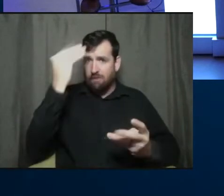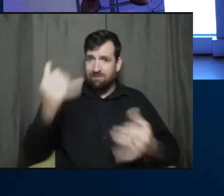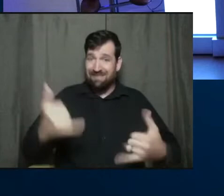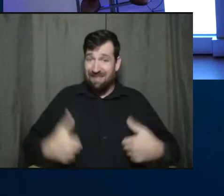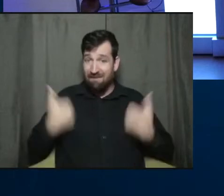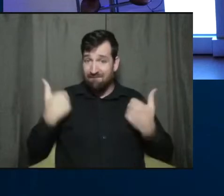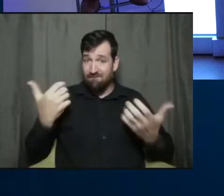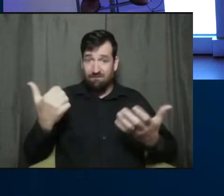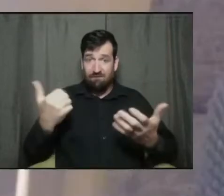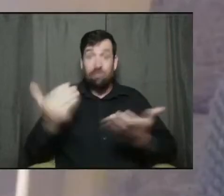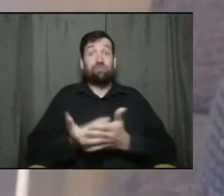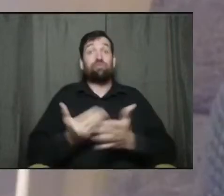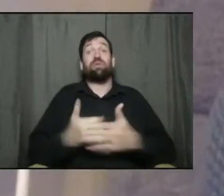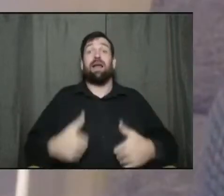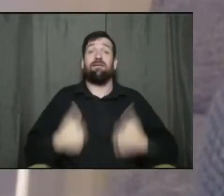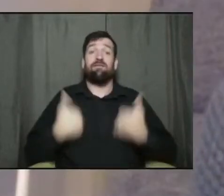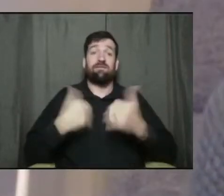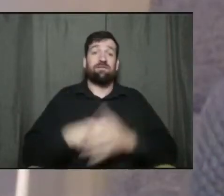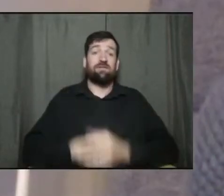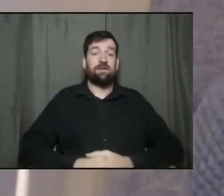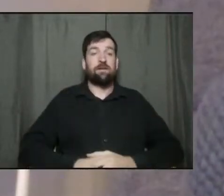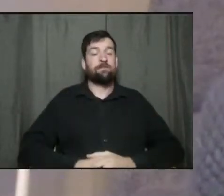life.